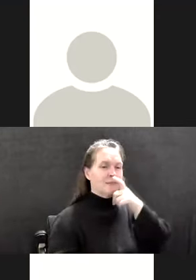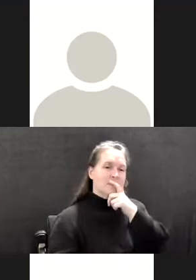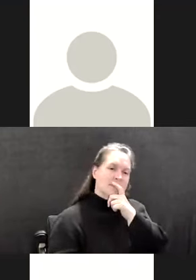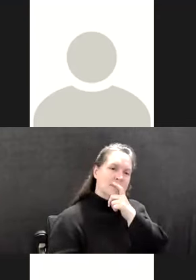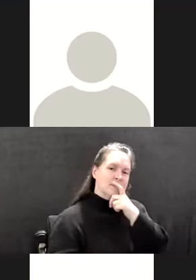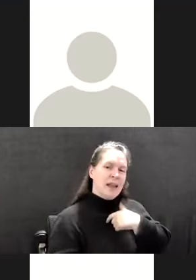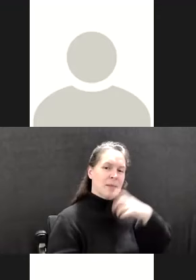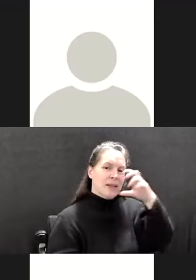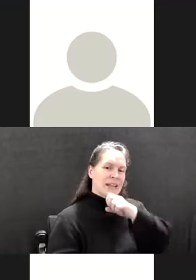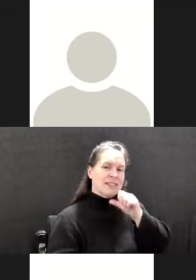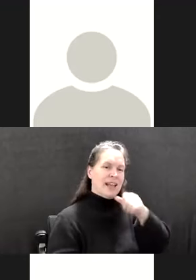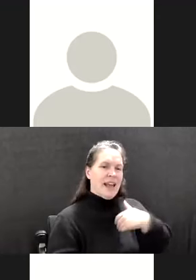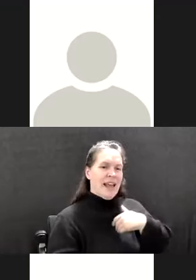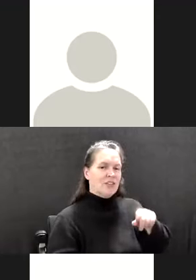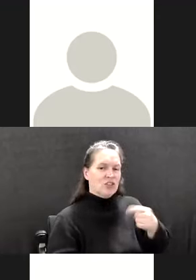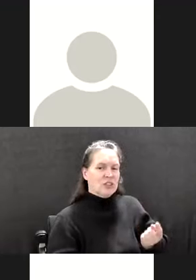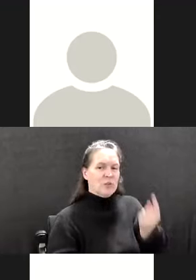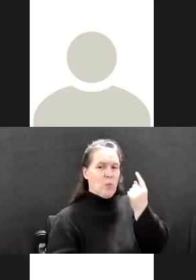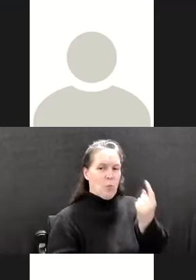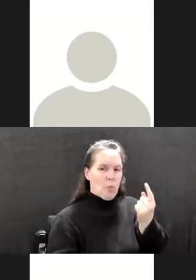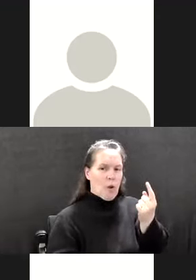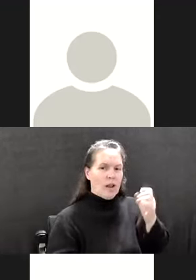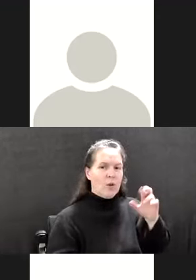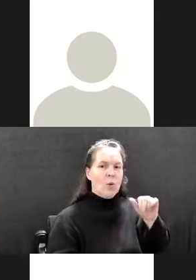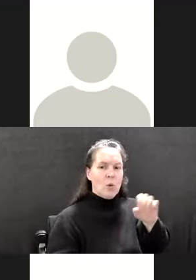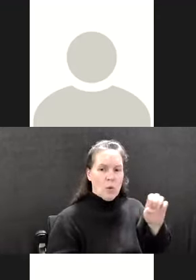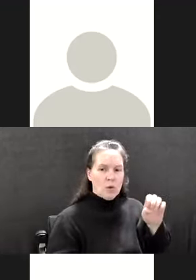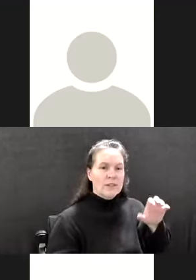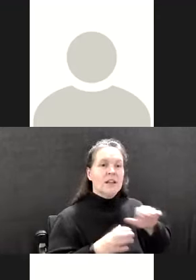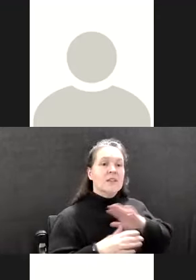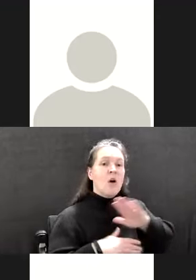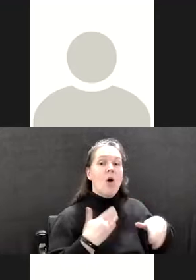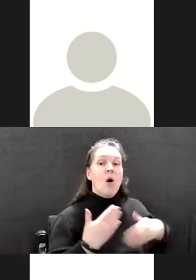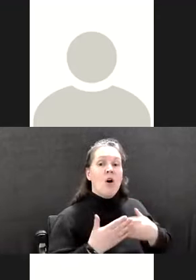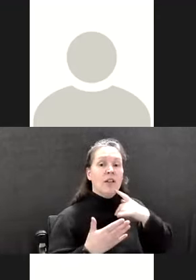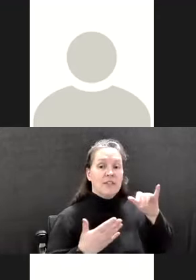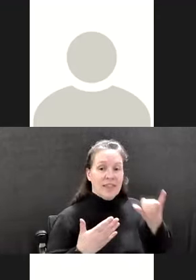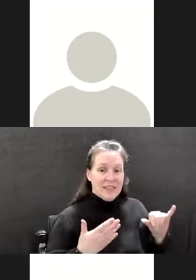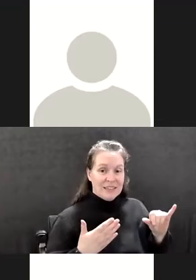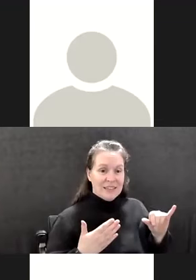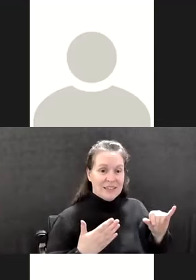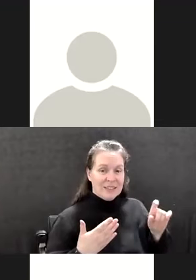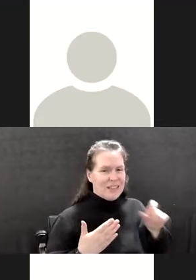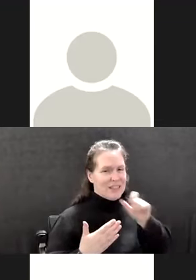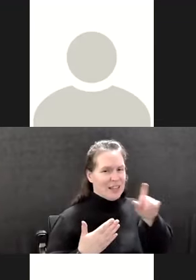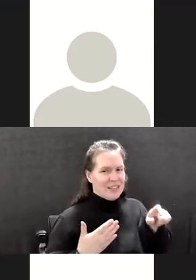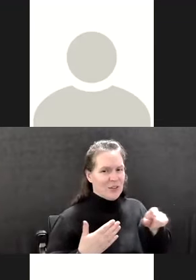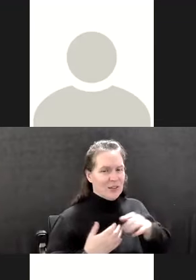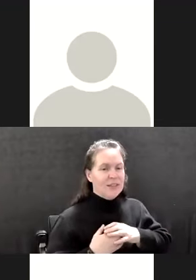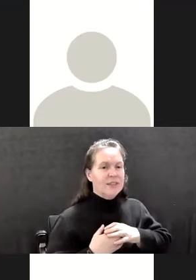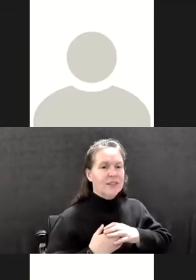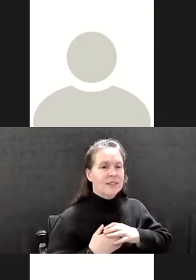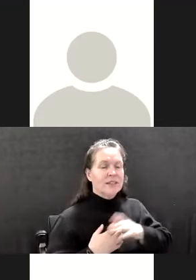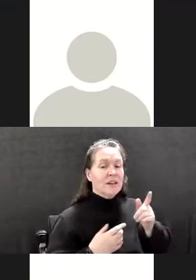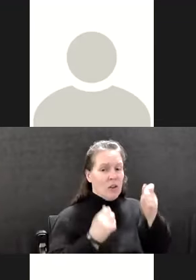guessing there won't be just one course that does all of this necessarily, that these are all